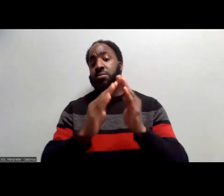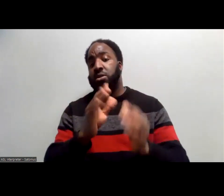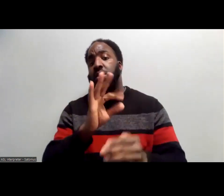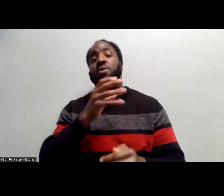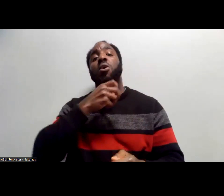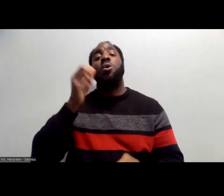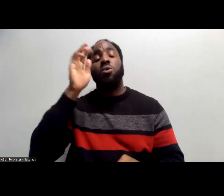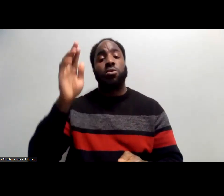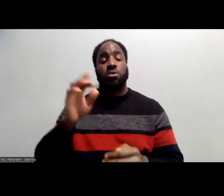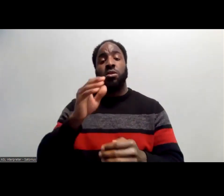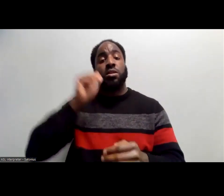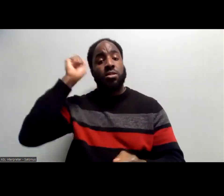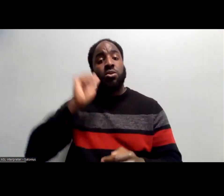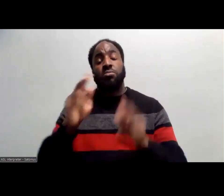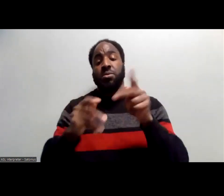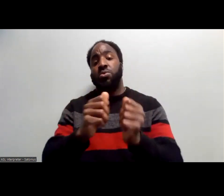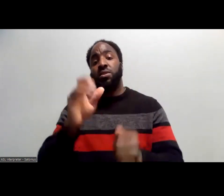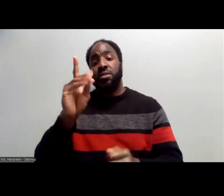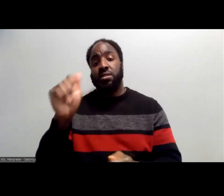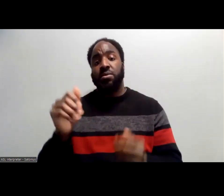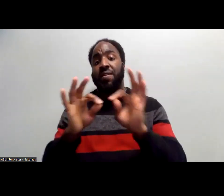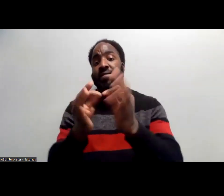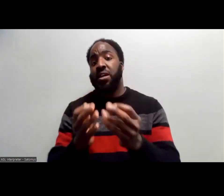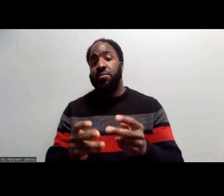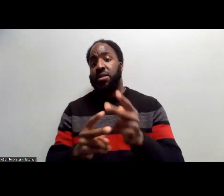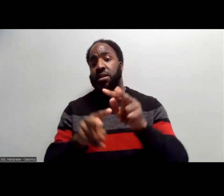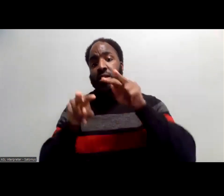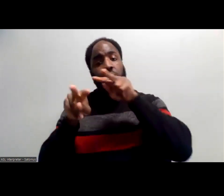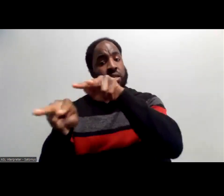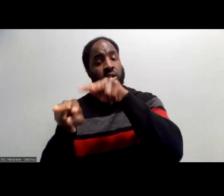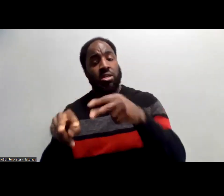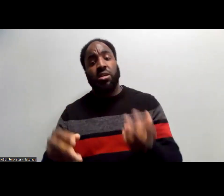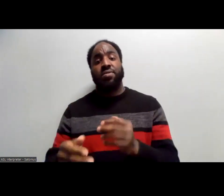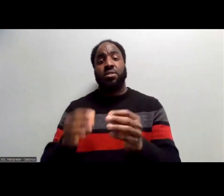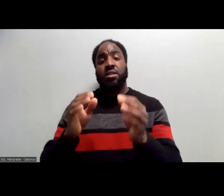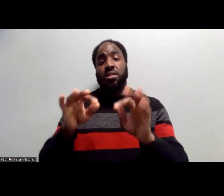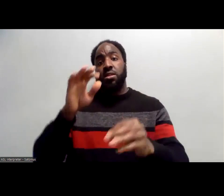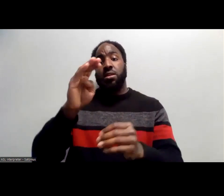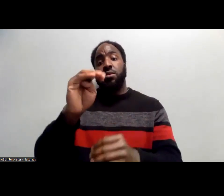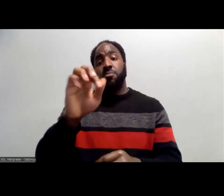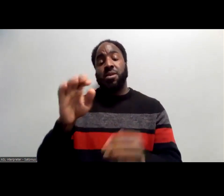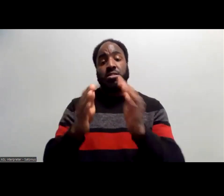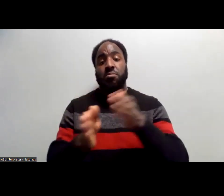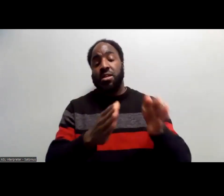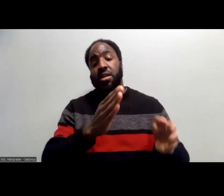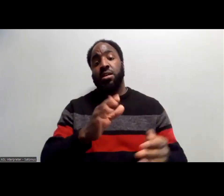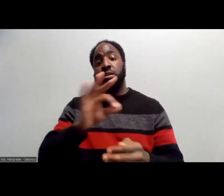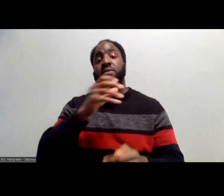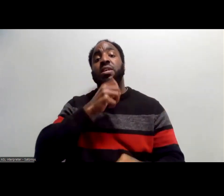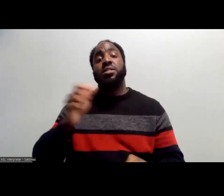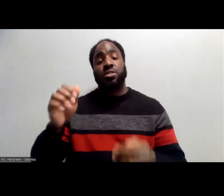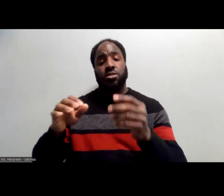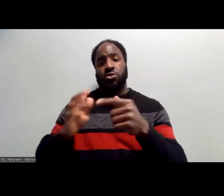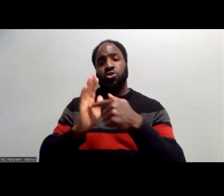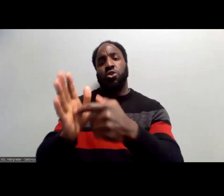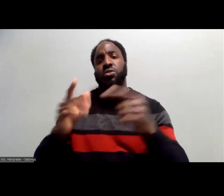with disabilities, family caregivers. The Master Plan for Aging reflects the intersection of so